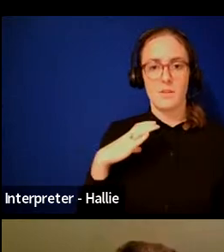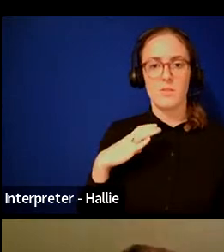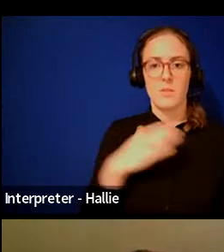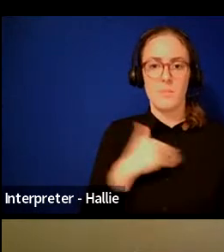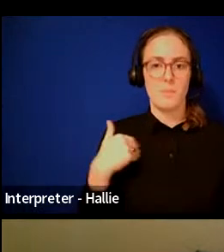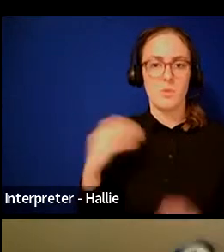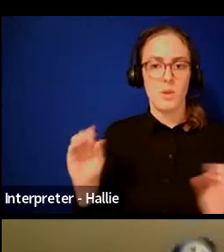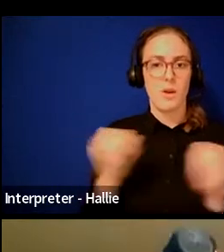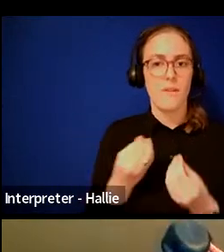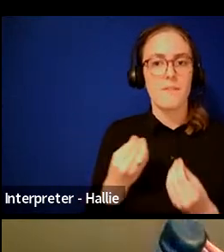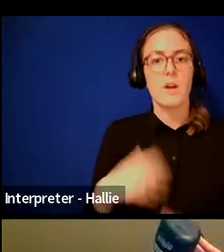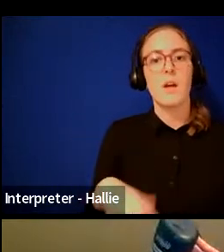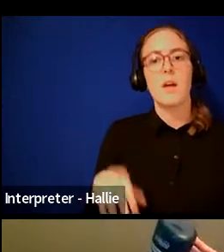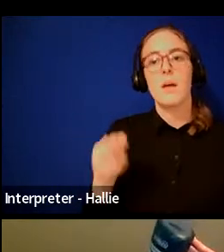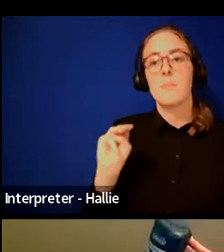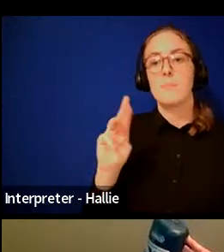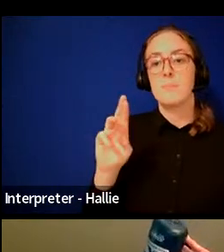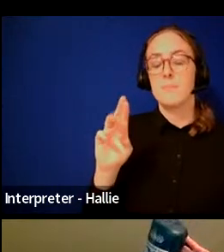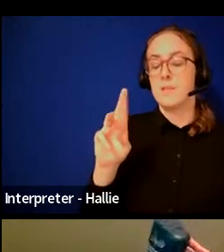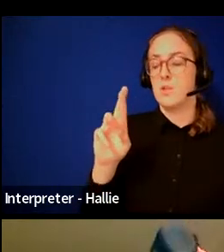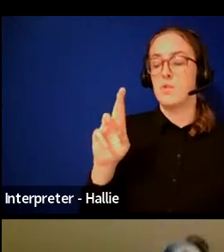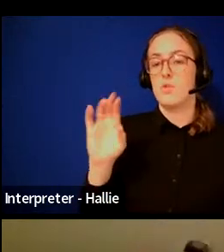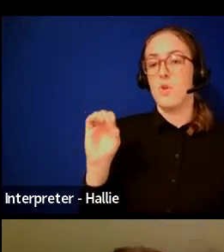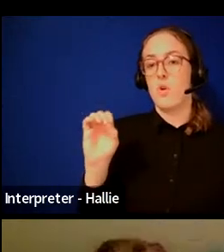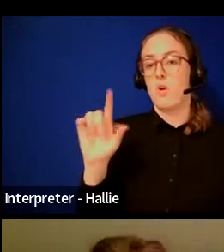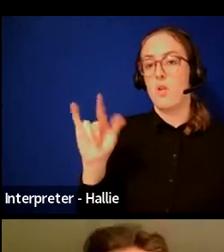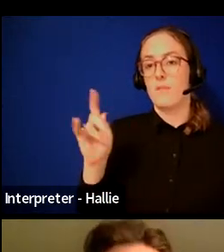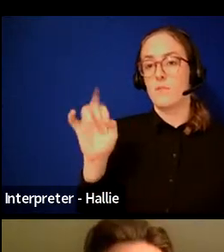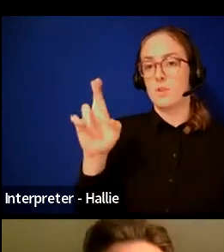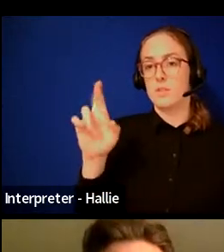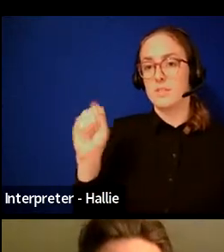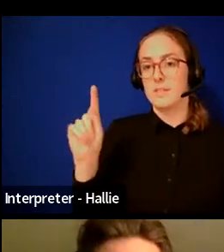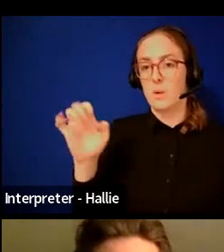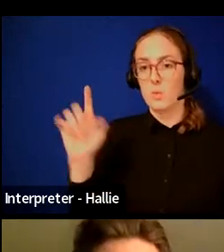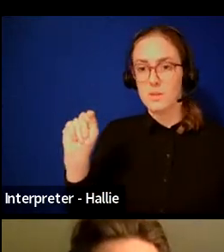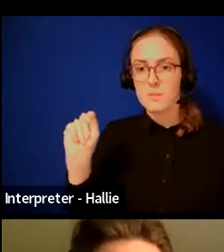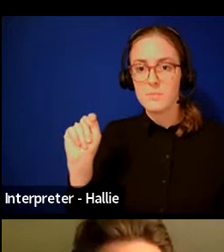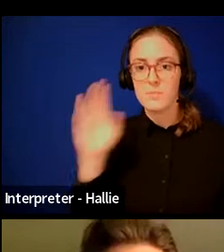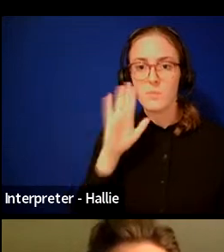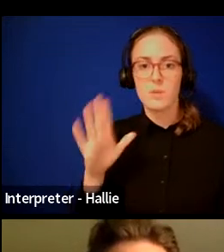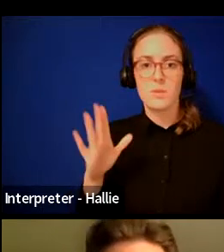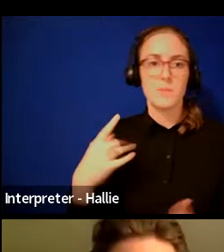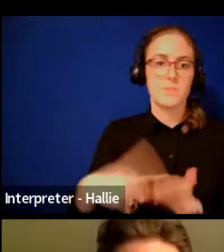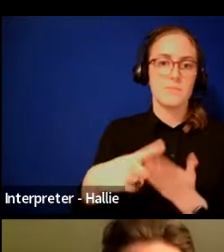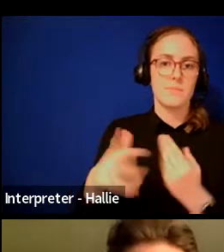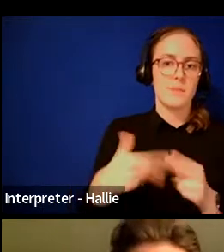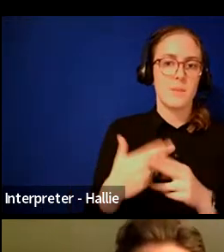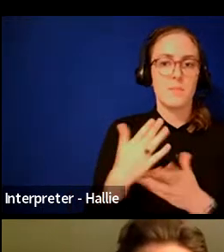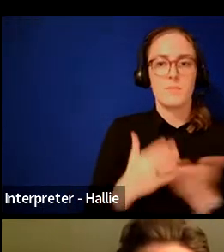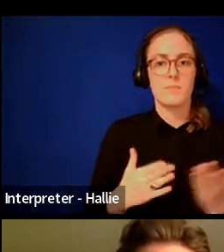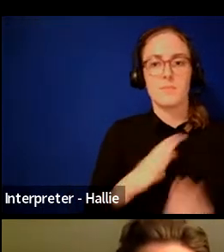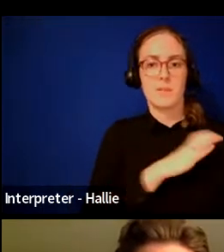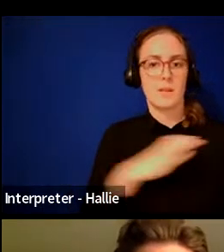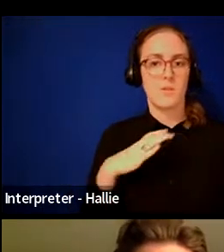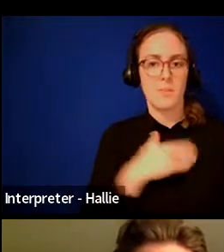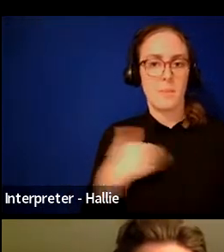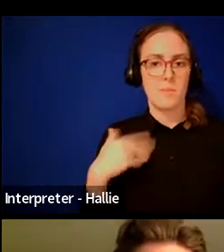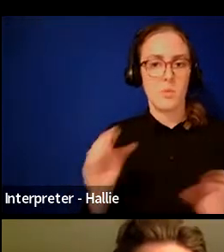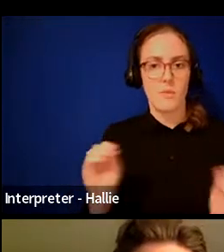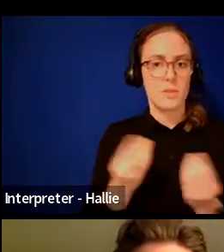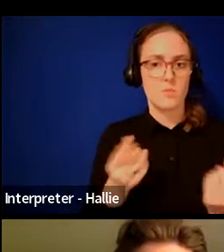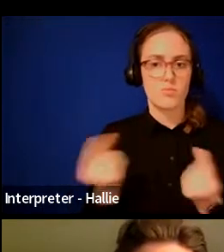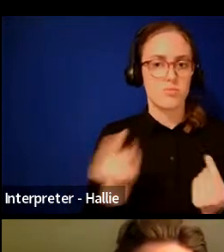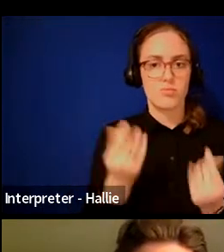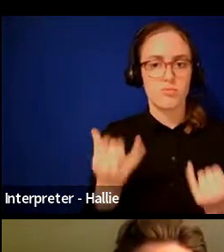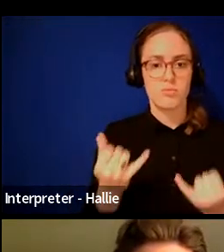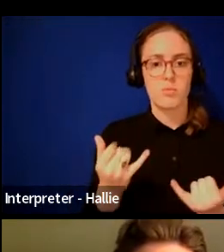attending, and he'll be able to speak on some of the stuff that the Council Member's Office is currently working on. And we already have some questions on